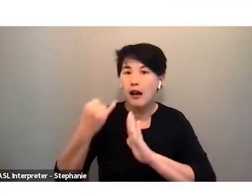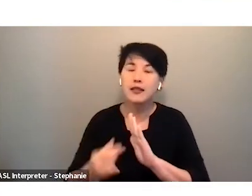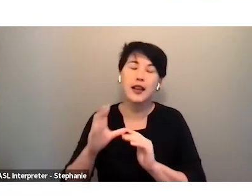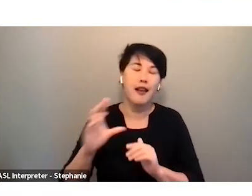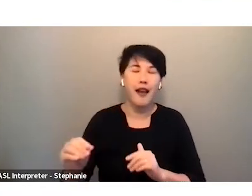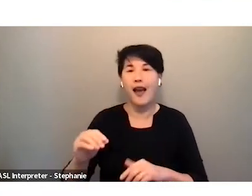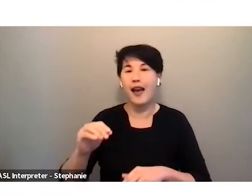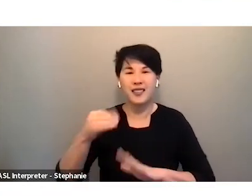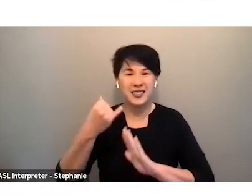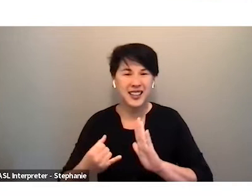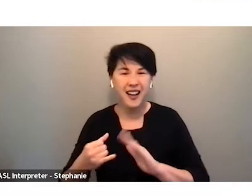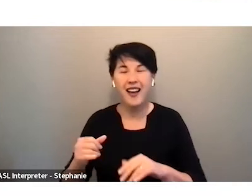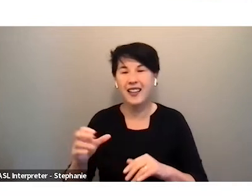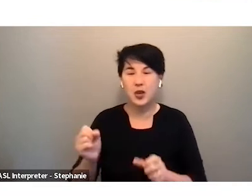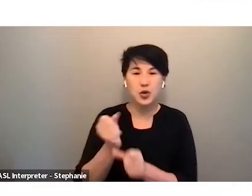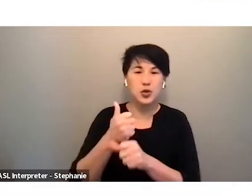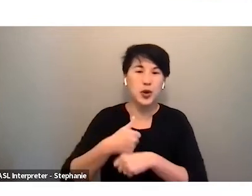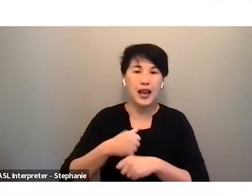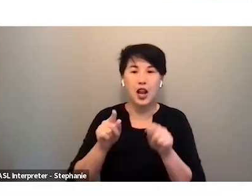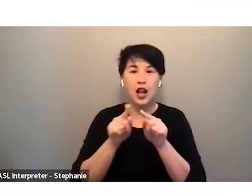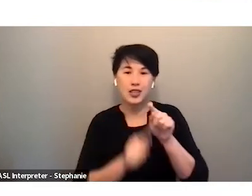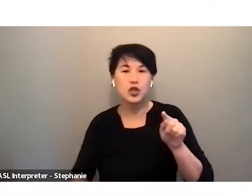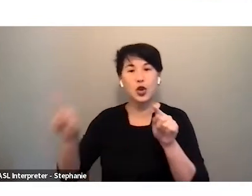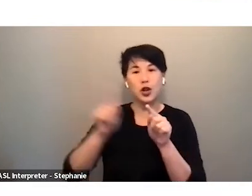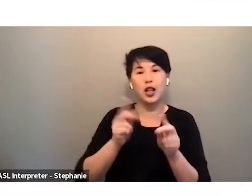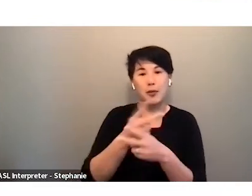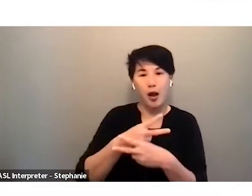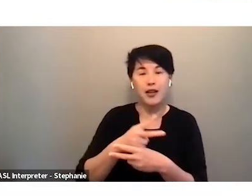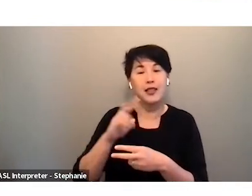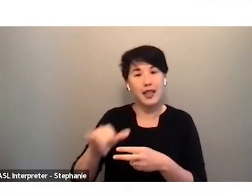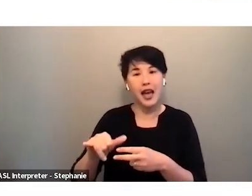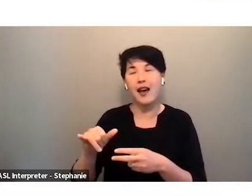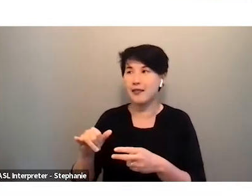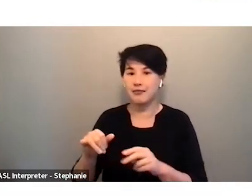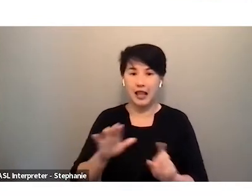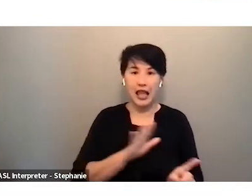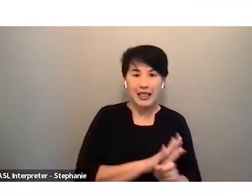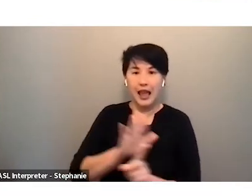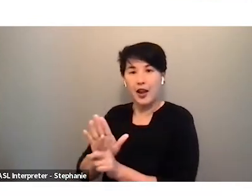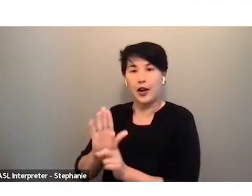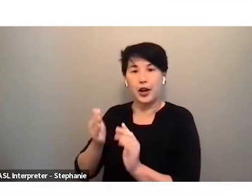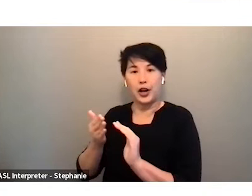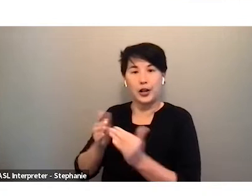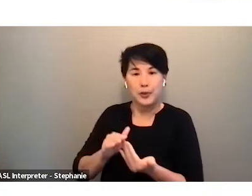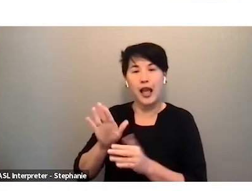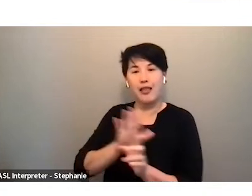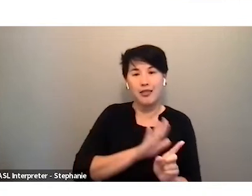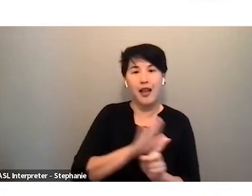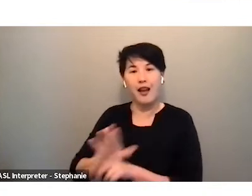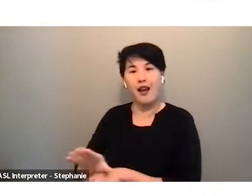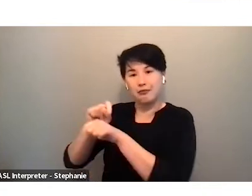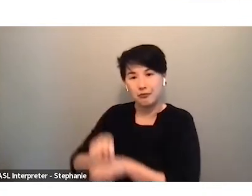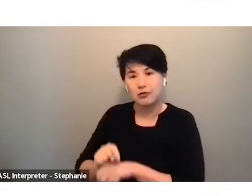help them create a circular product that actually was influenced by their community and their traditional